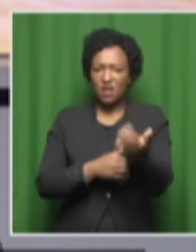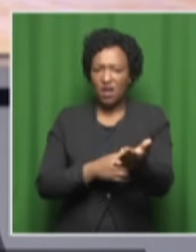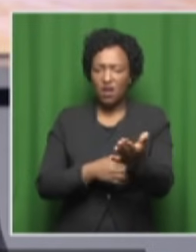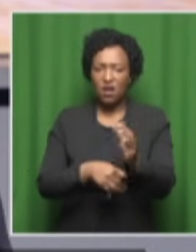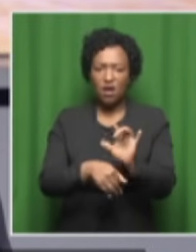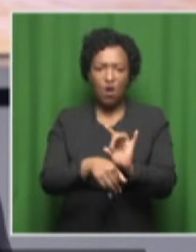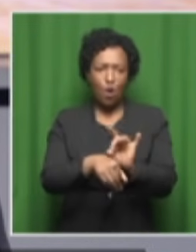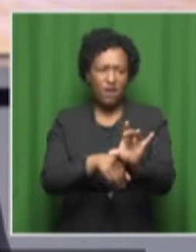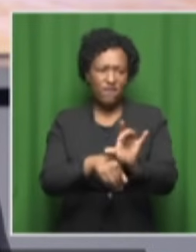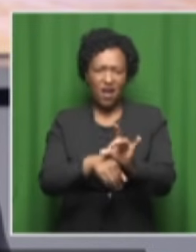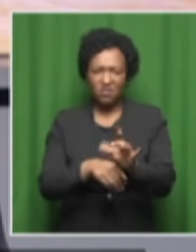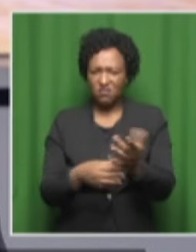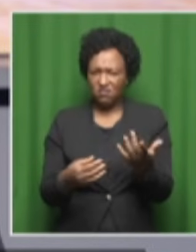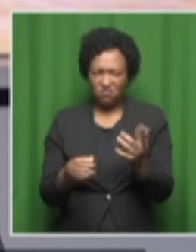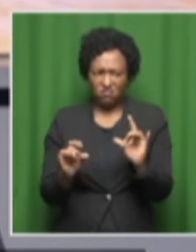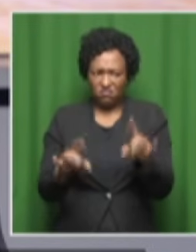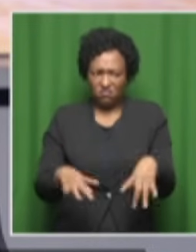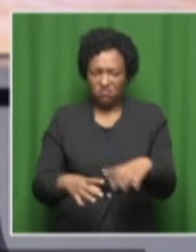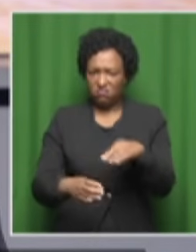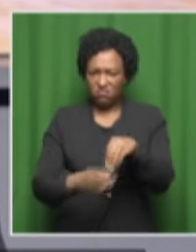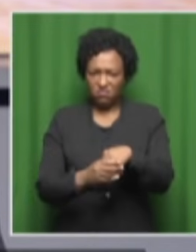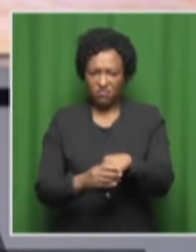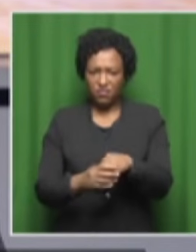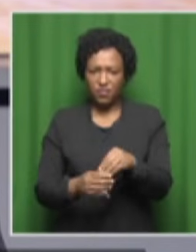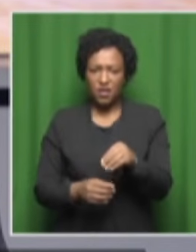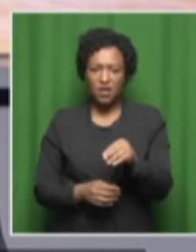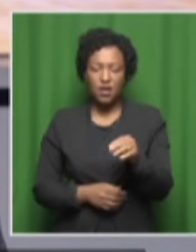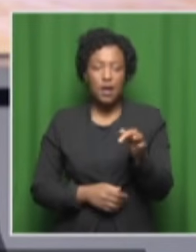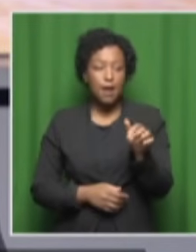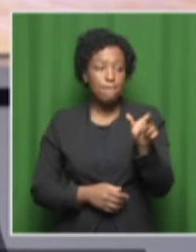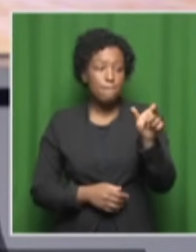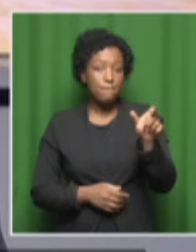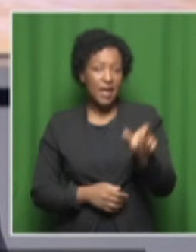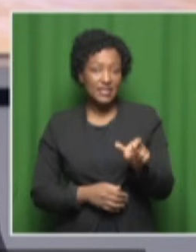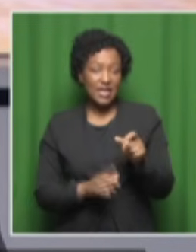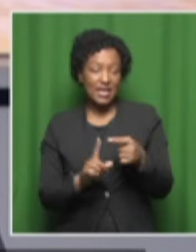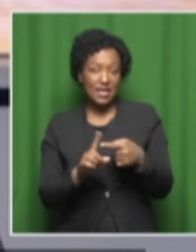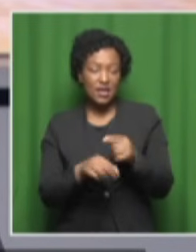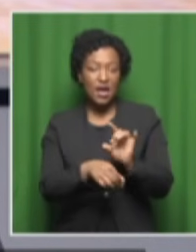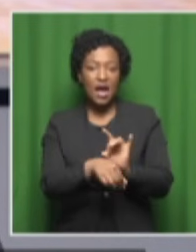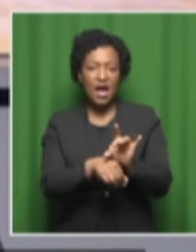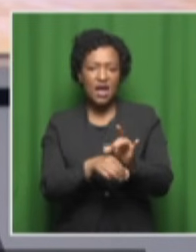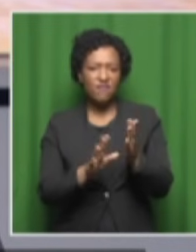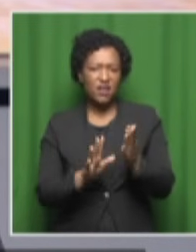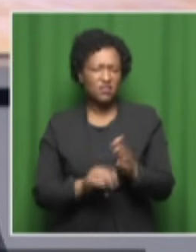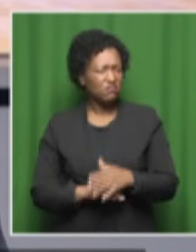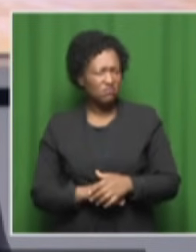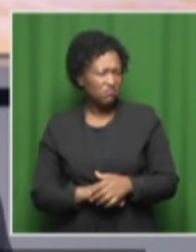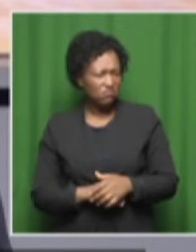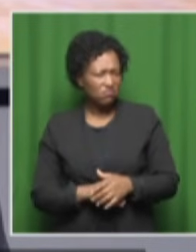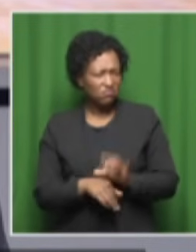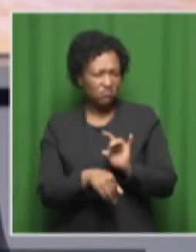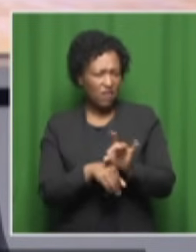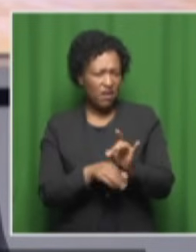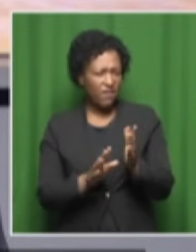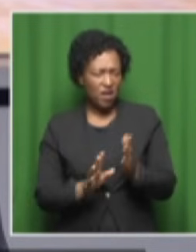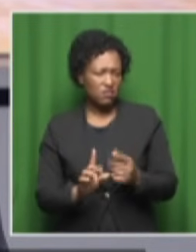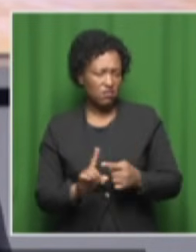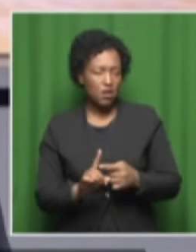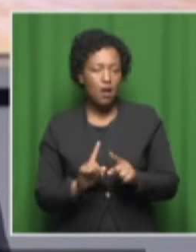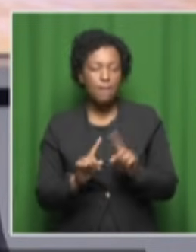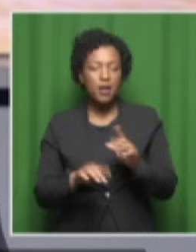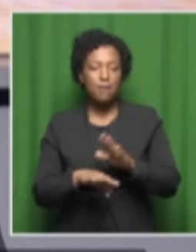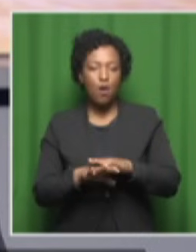advisors. In fact, he's categorically said that the person being mentioned as his advisor is not one of those advisors. But I think more